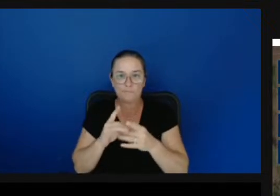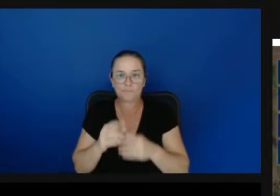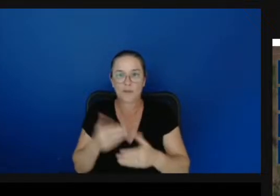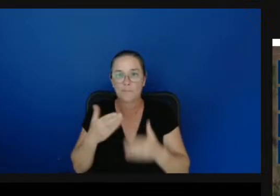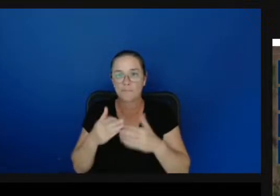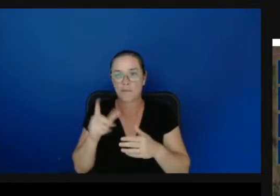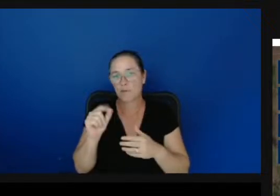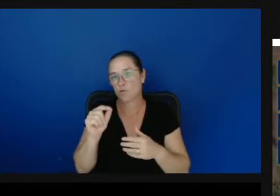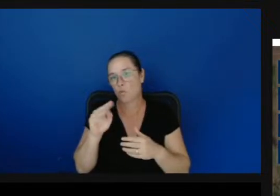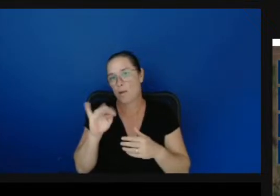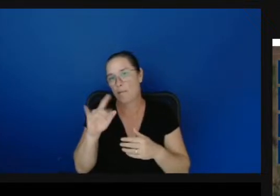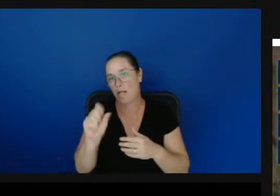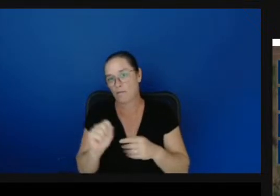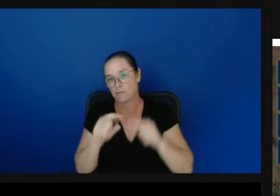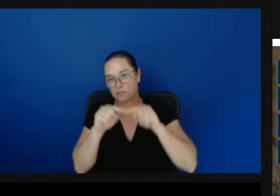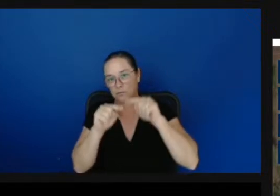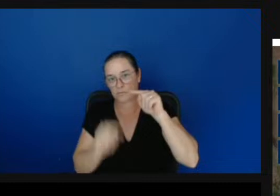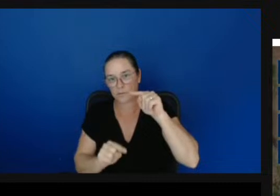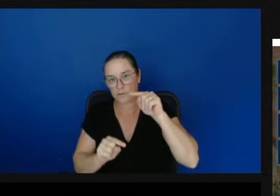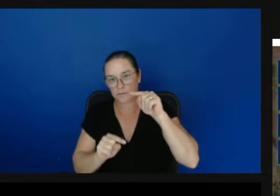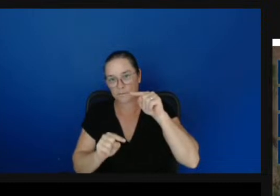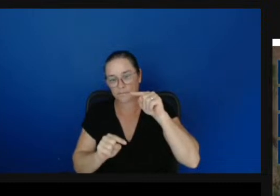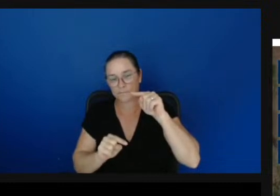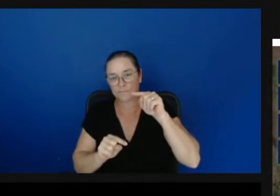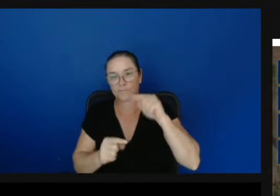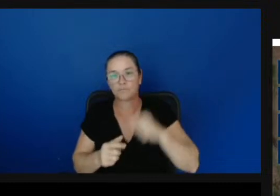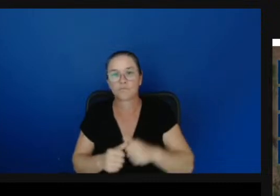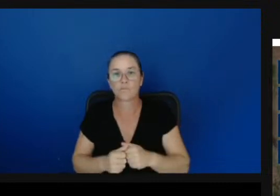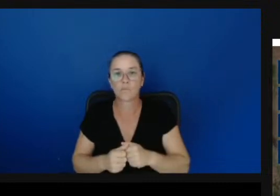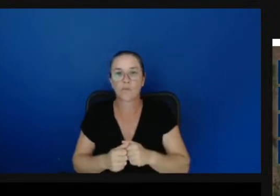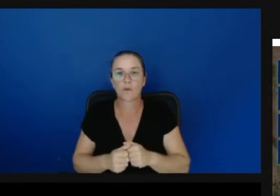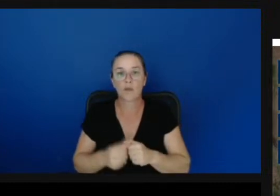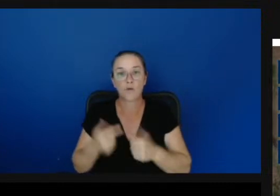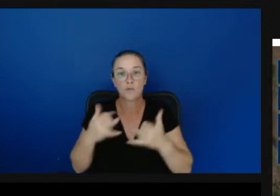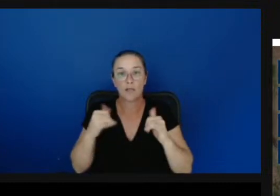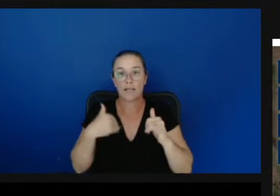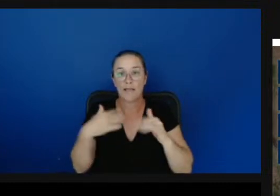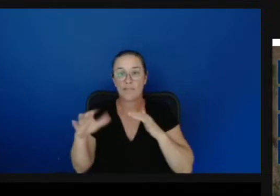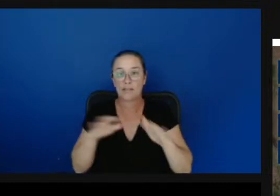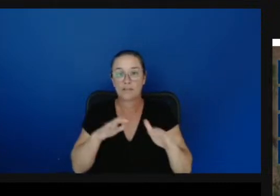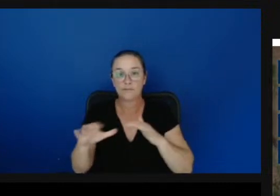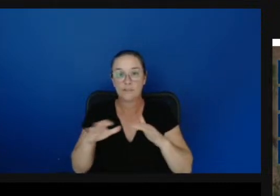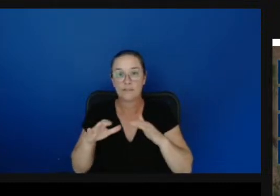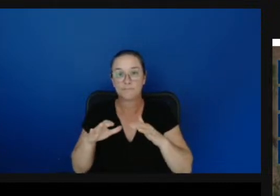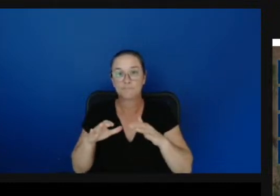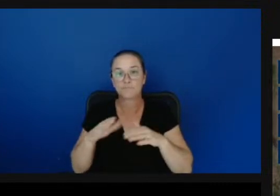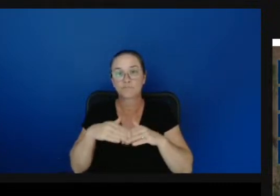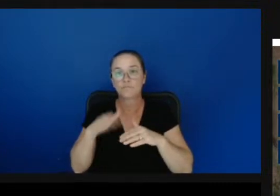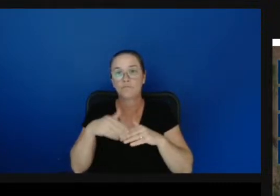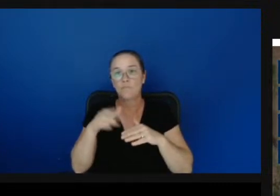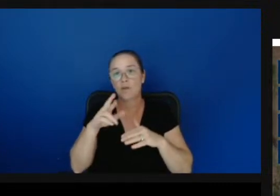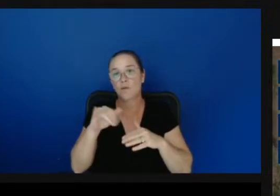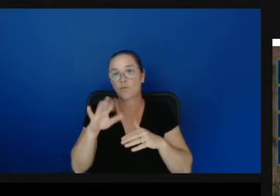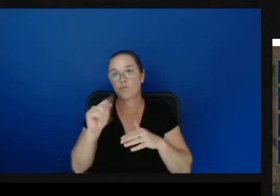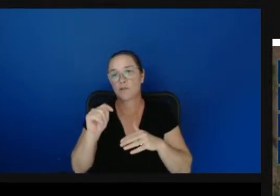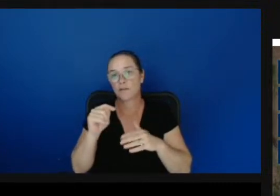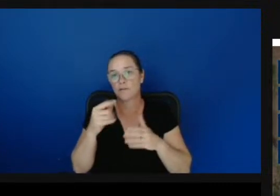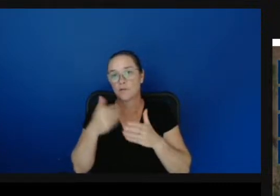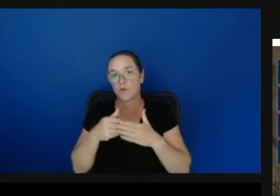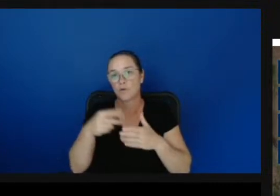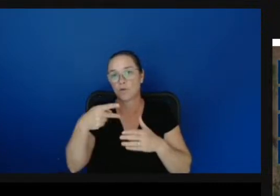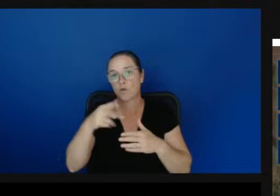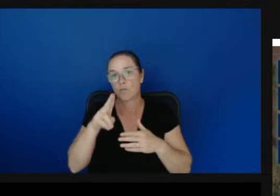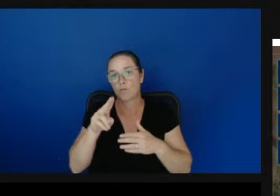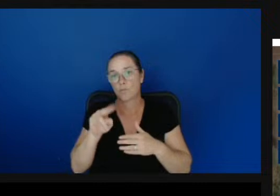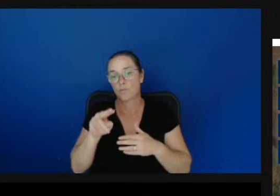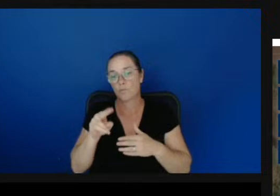away vertically. So we have activity still at this uprift end of Puhimau crater. There's a little bit of